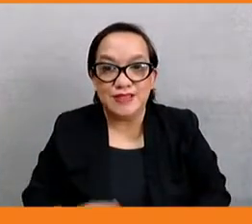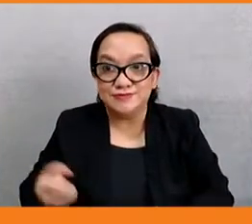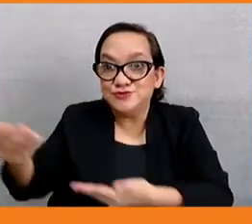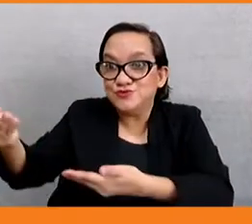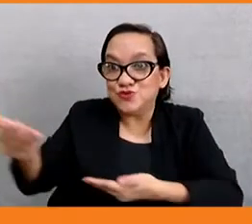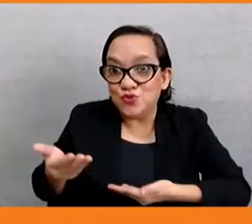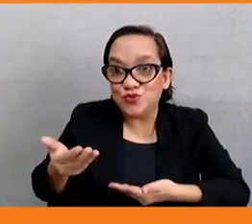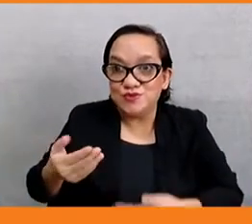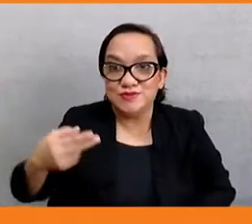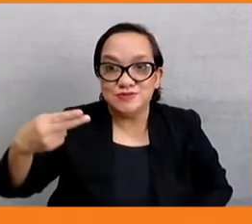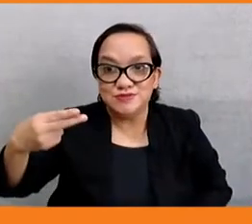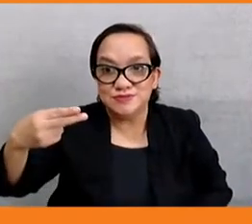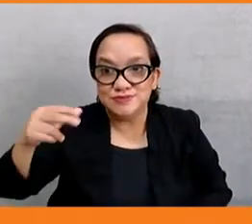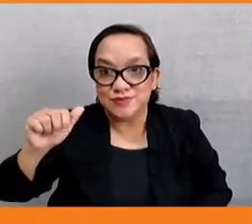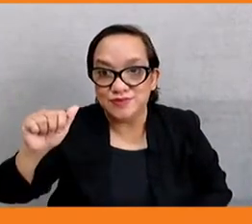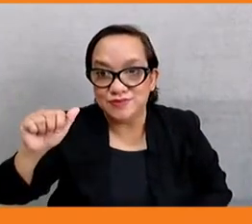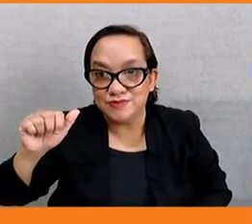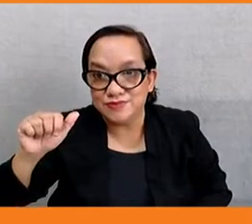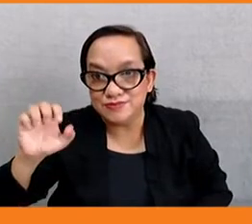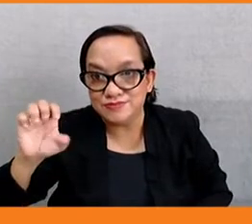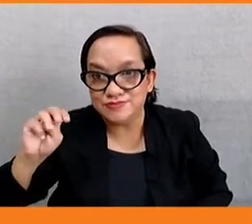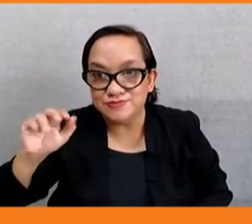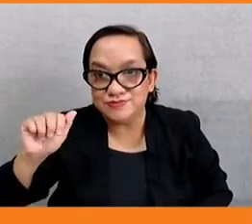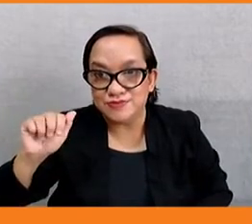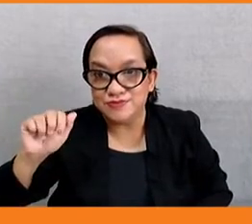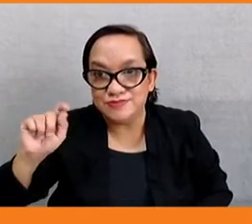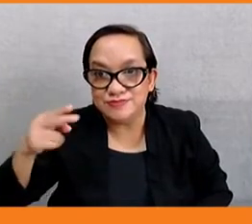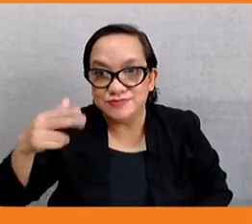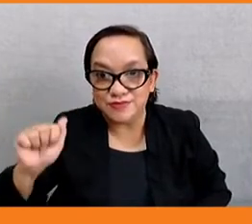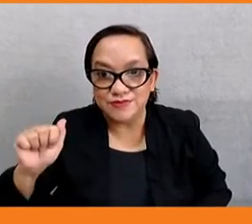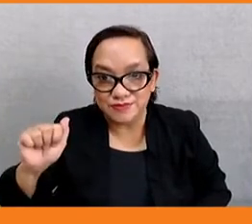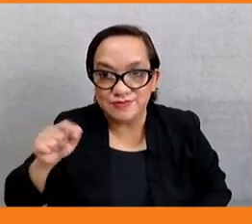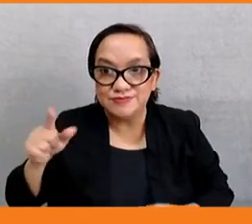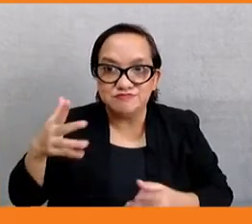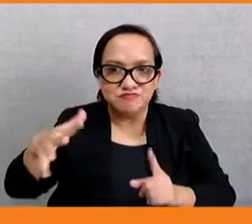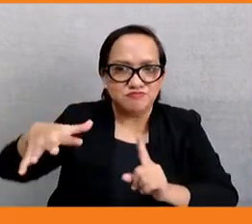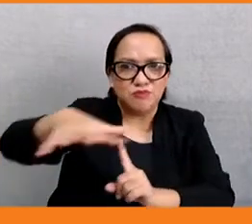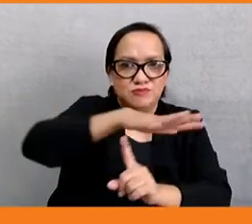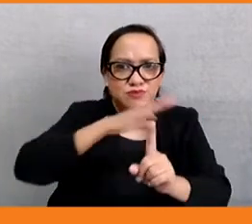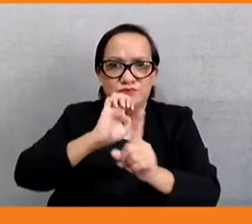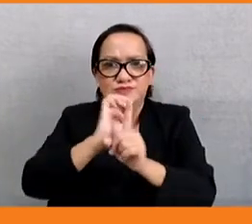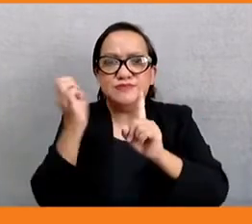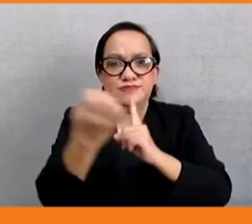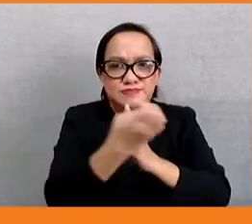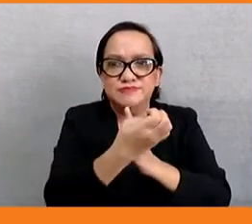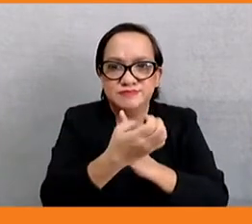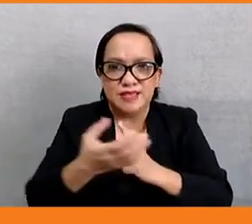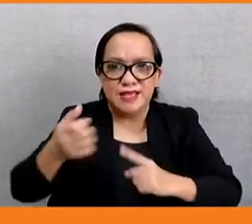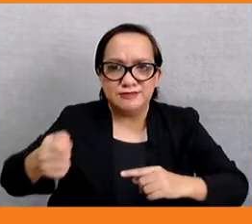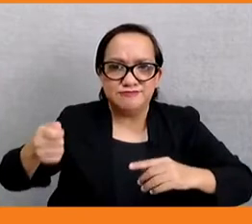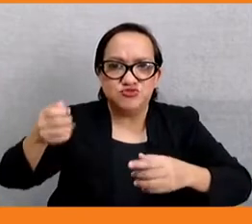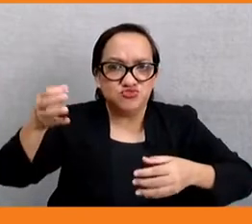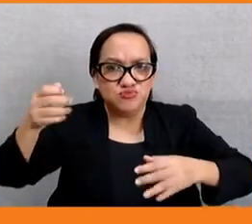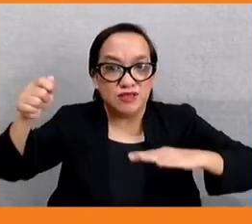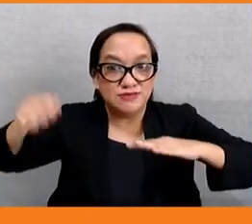the Center for Environmental Justice, based in Sri Lanka. Hemanta, please introduce your organizations and share your issues and pose the questions